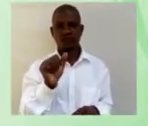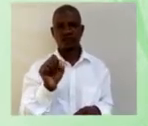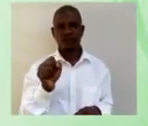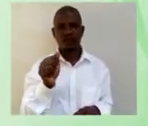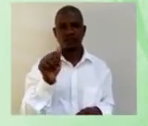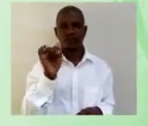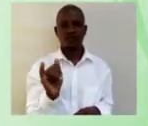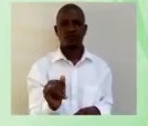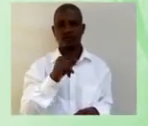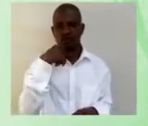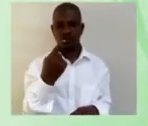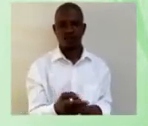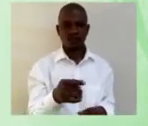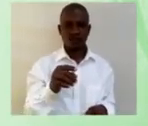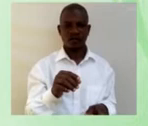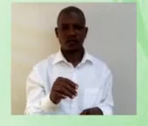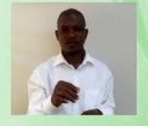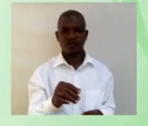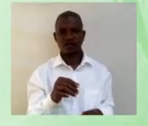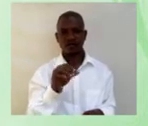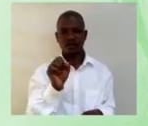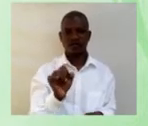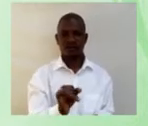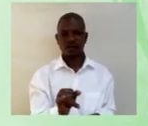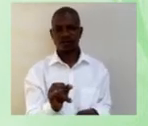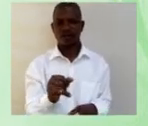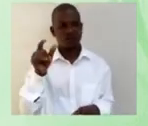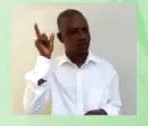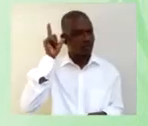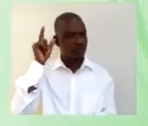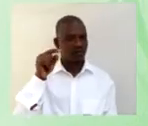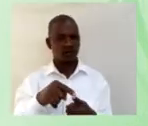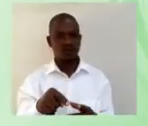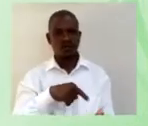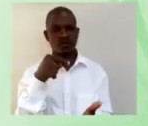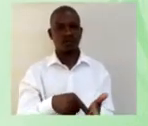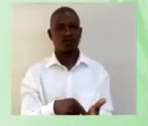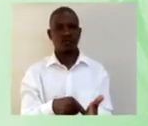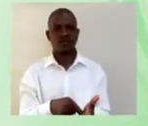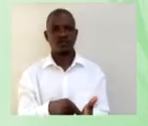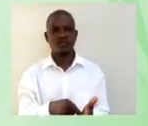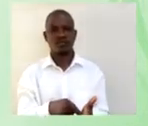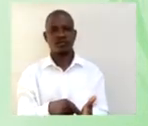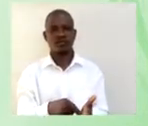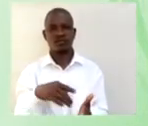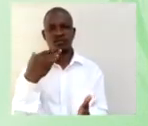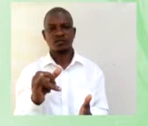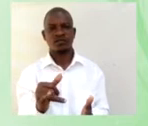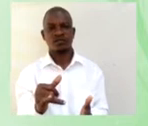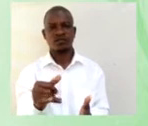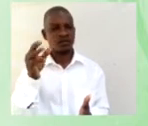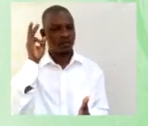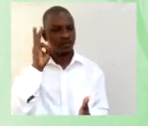in SAYS are pronounced as E. Listen to this.